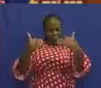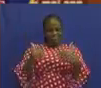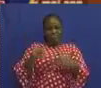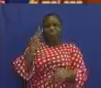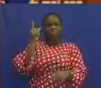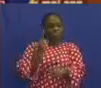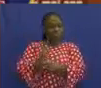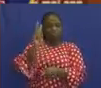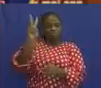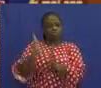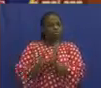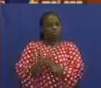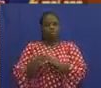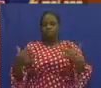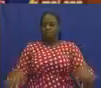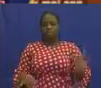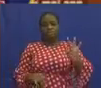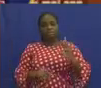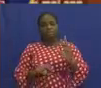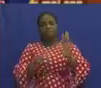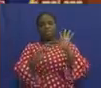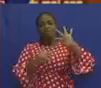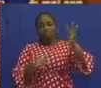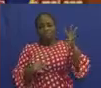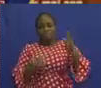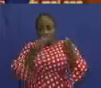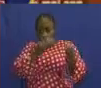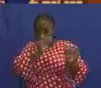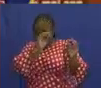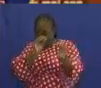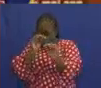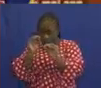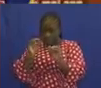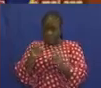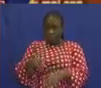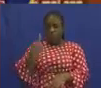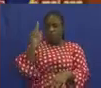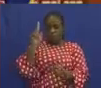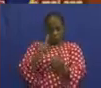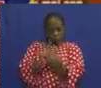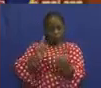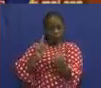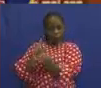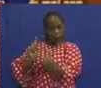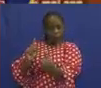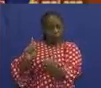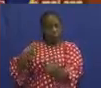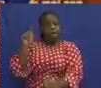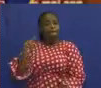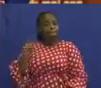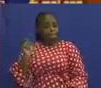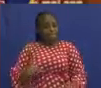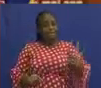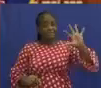to 2 hours. Fourthly, there must be observance of the 1 meter social distancing rule.